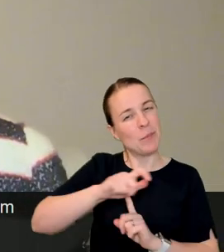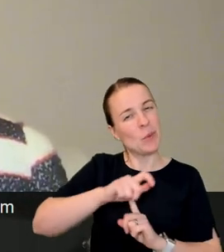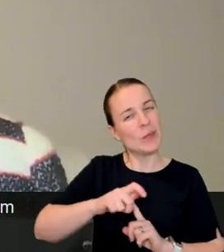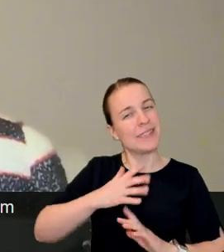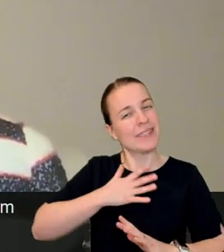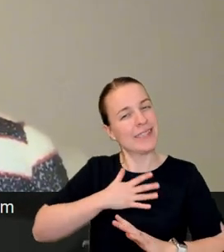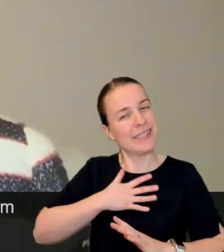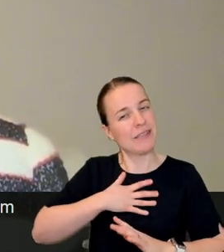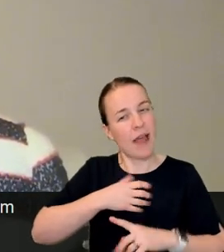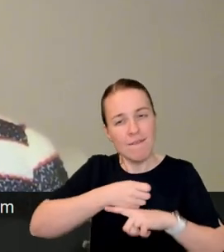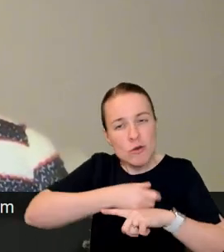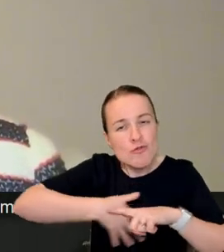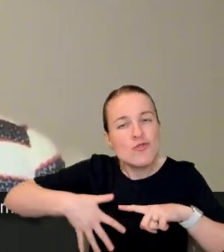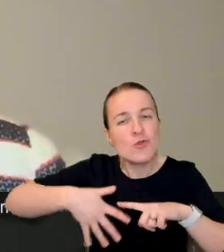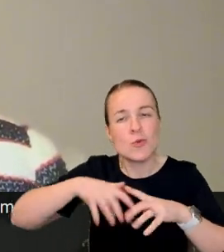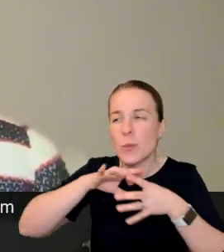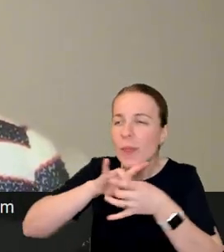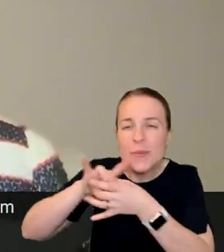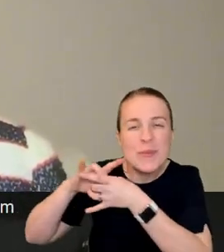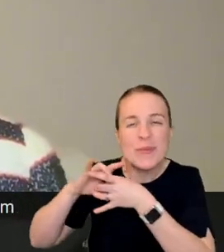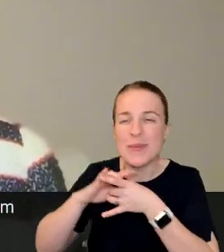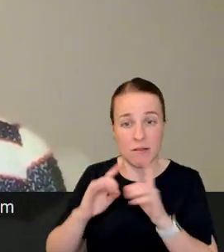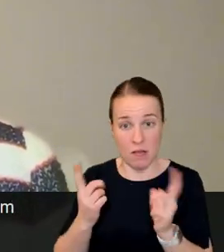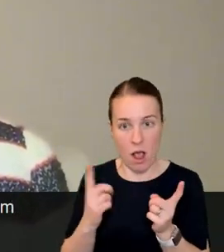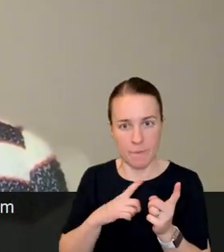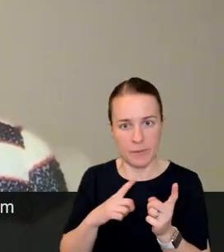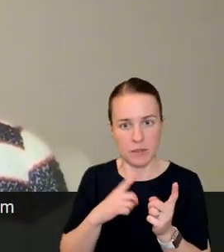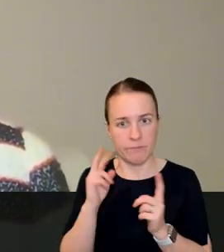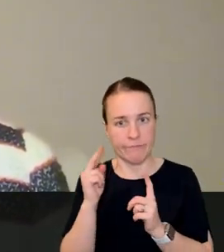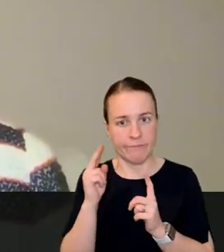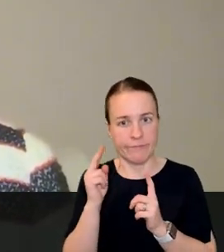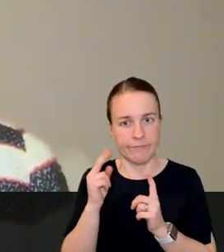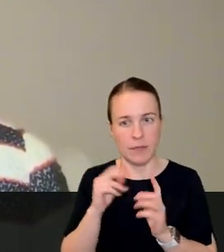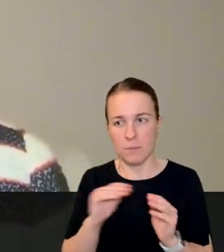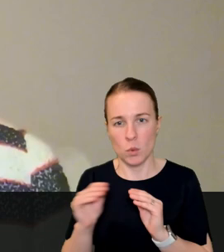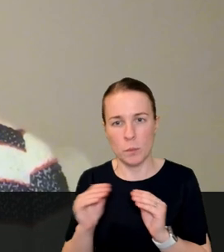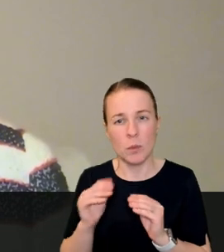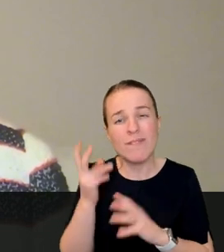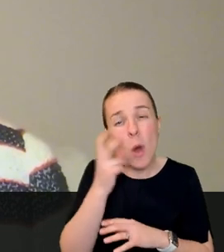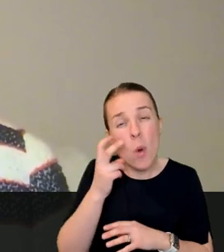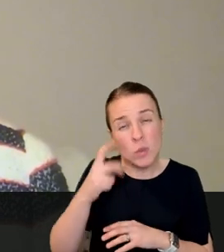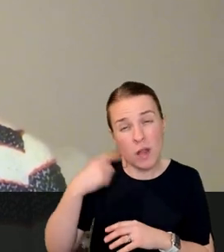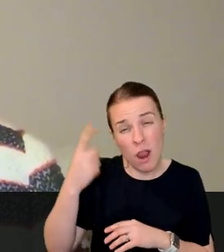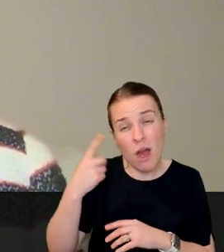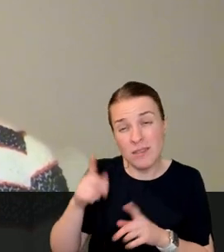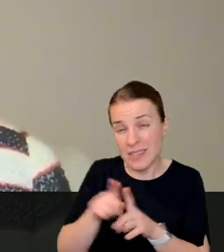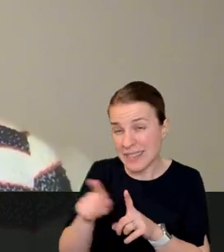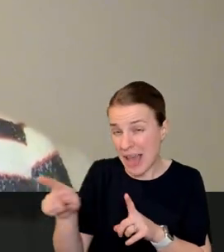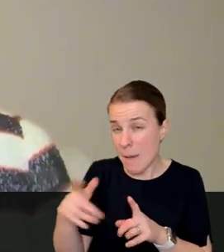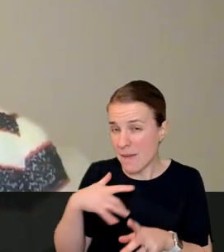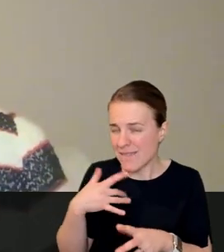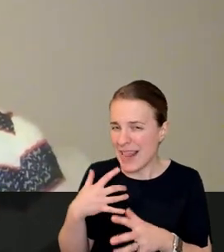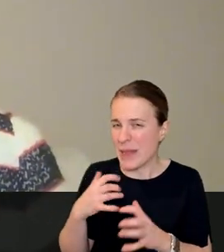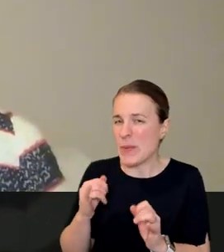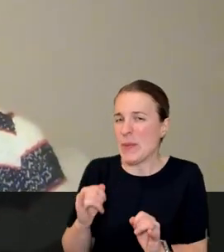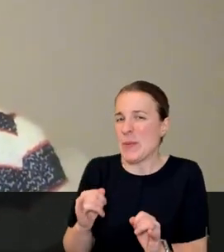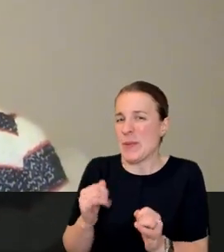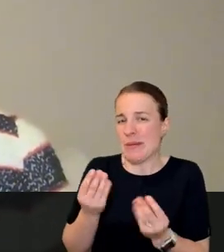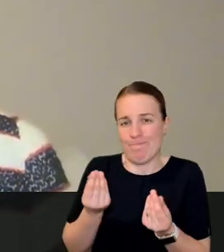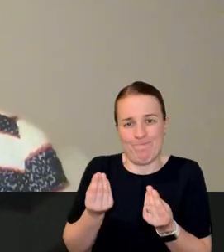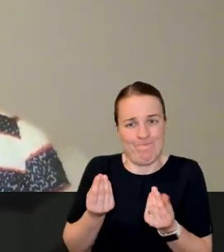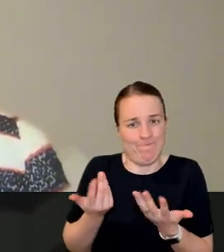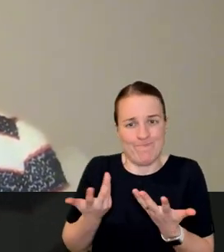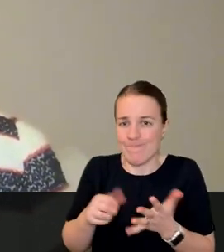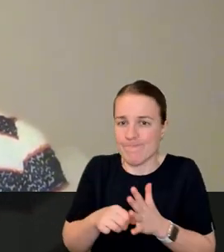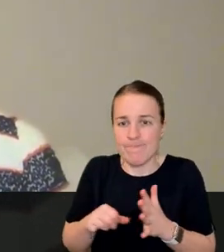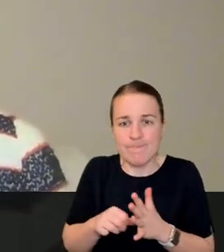those older Londoners who are really feeling the cost of living crunch much more than many others across the capital. So it would be really